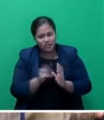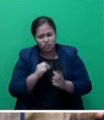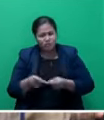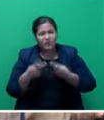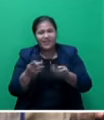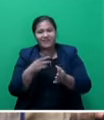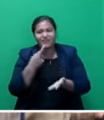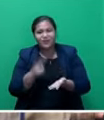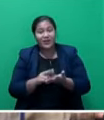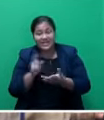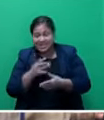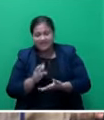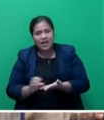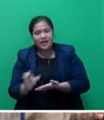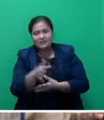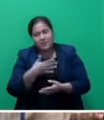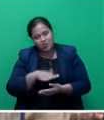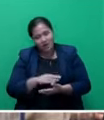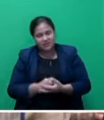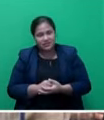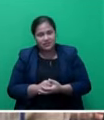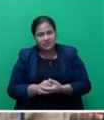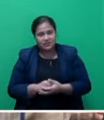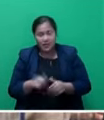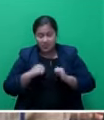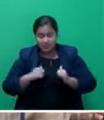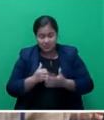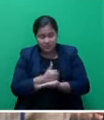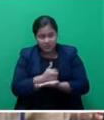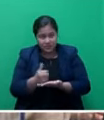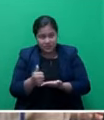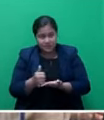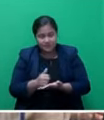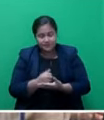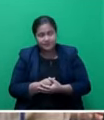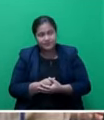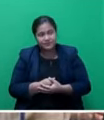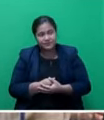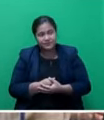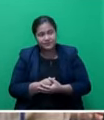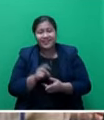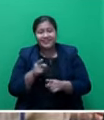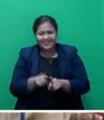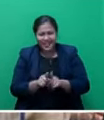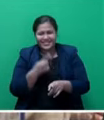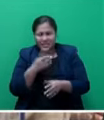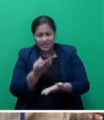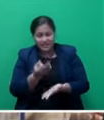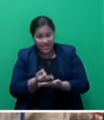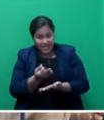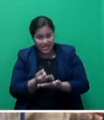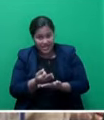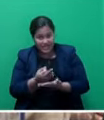clients upon request. The practice of accountability must be part and, As noted earlier, the fees and charges